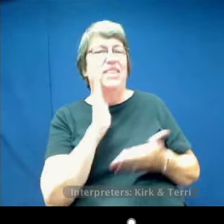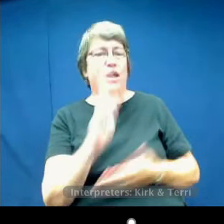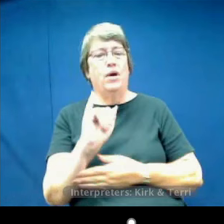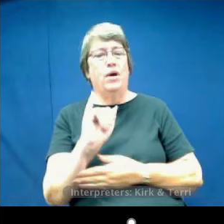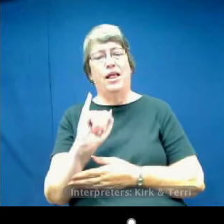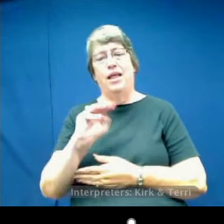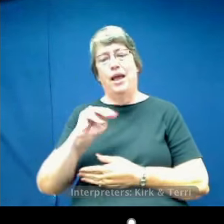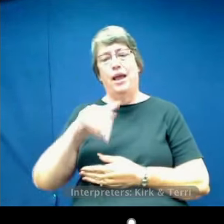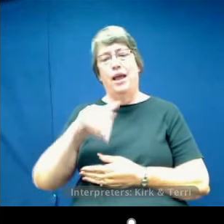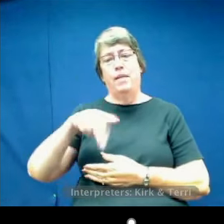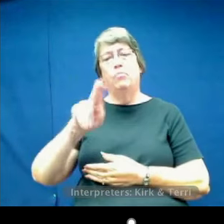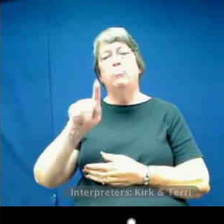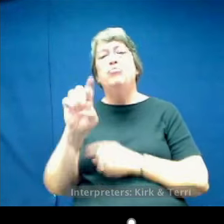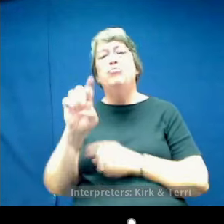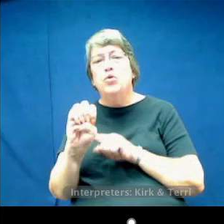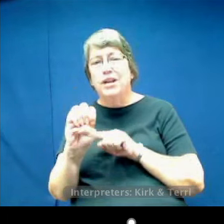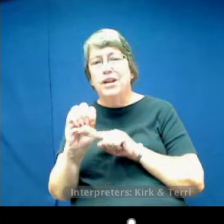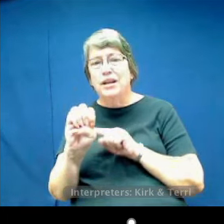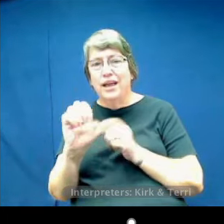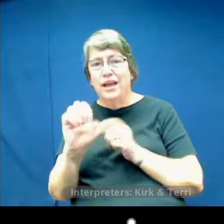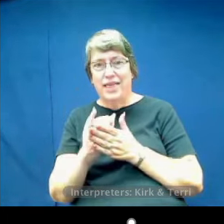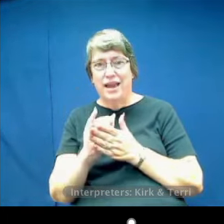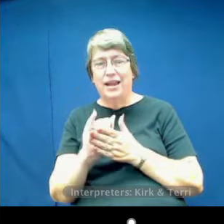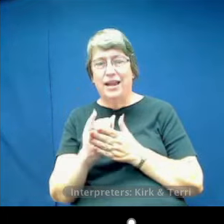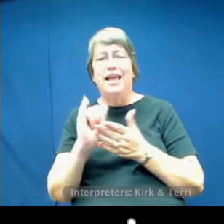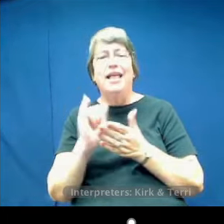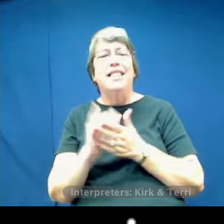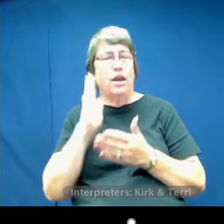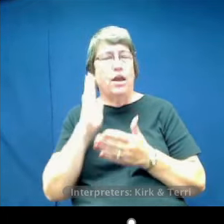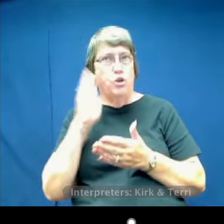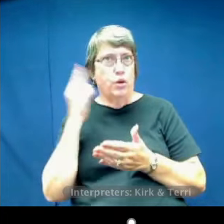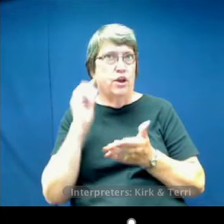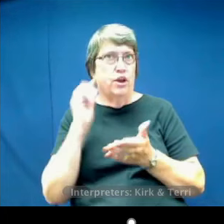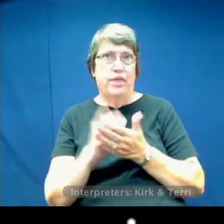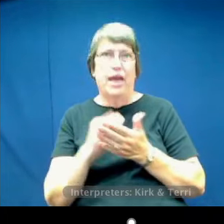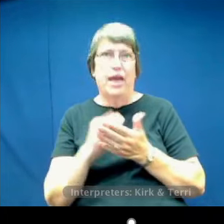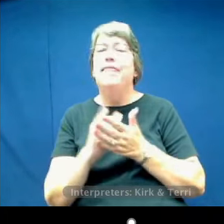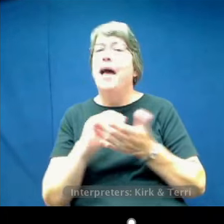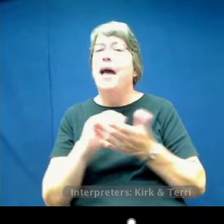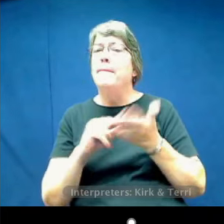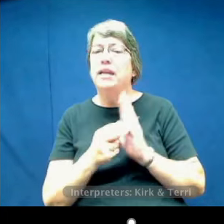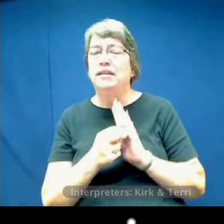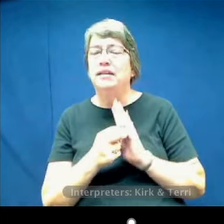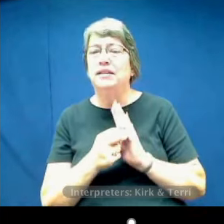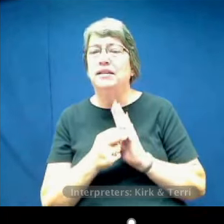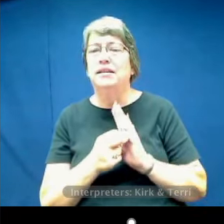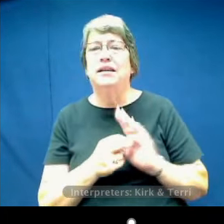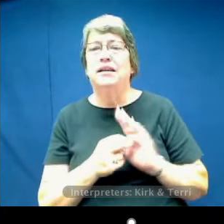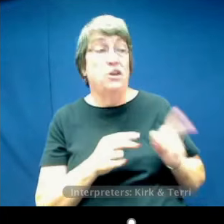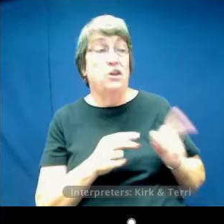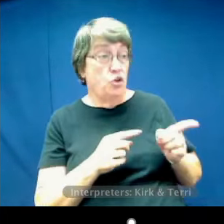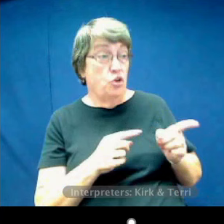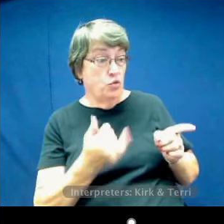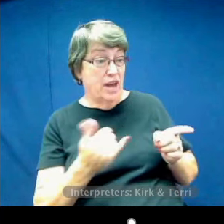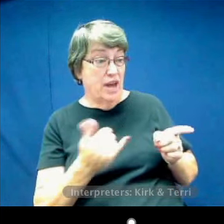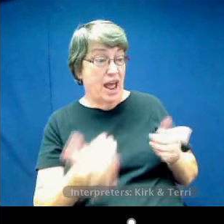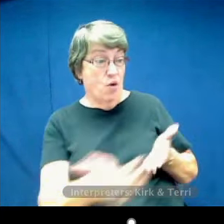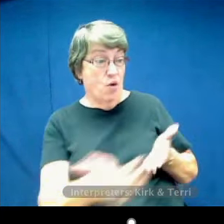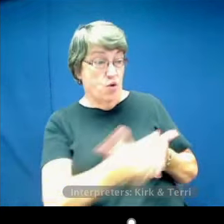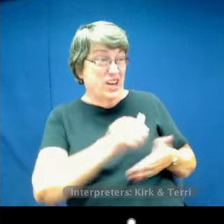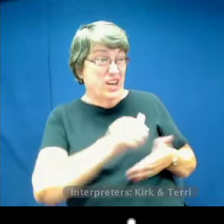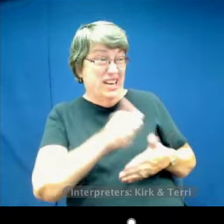So imputing income is a concept you'll hear over and over, and it just essentially means you make $10 an hour, but we find that you could